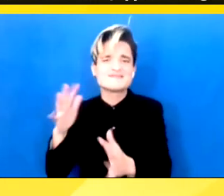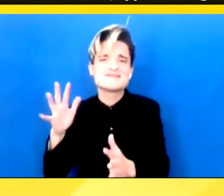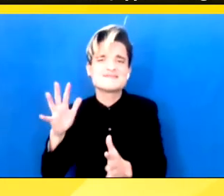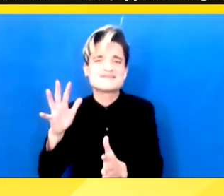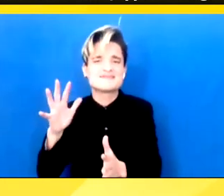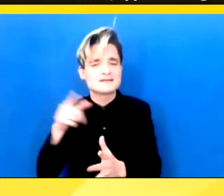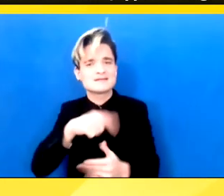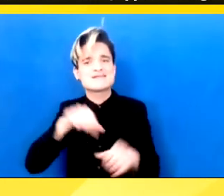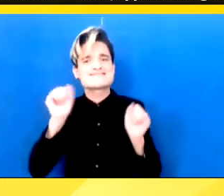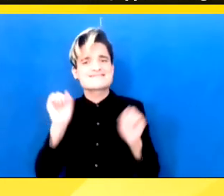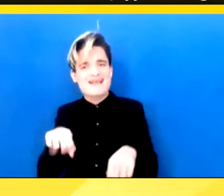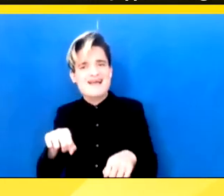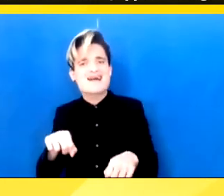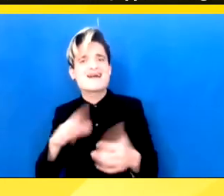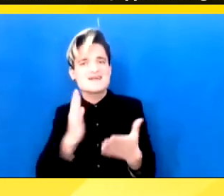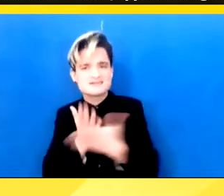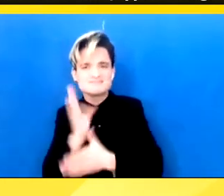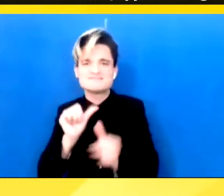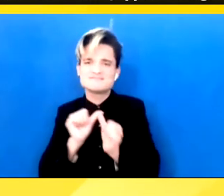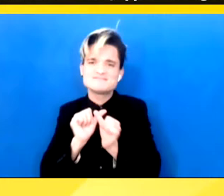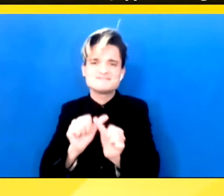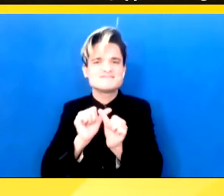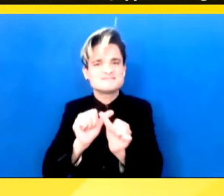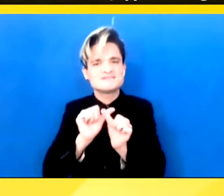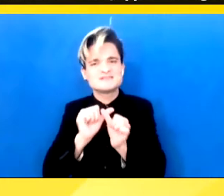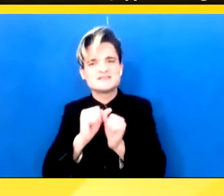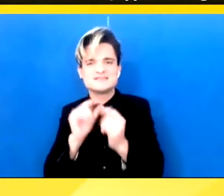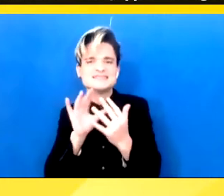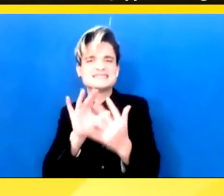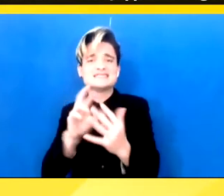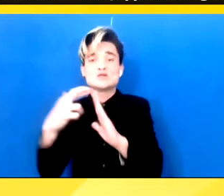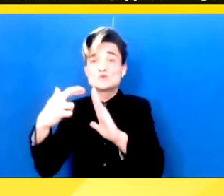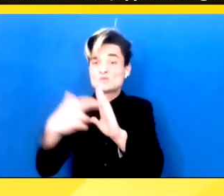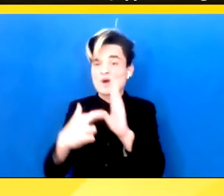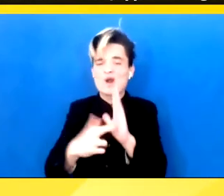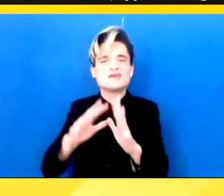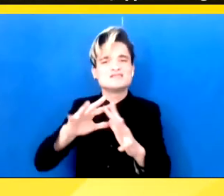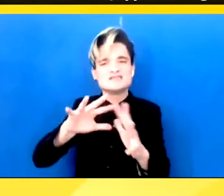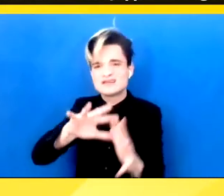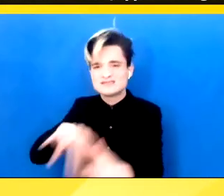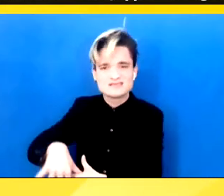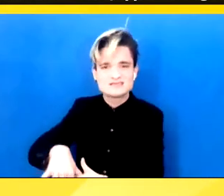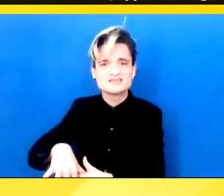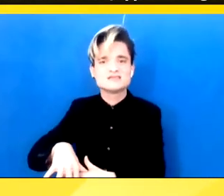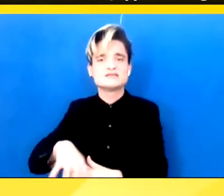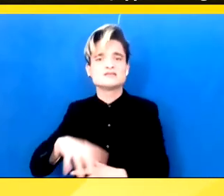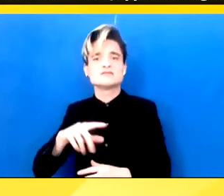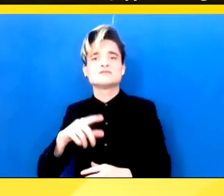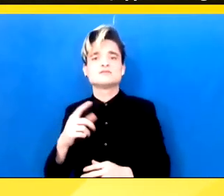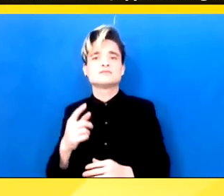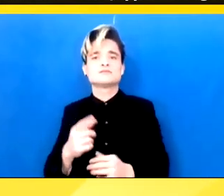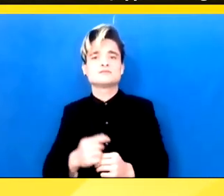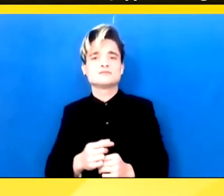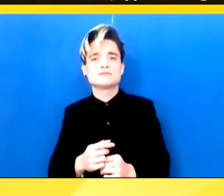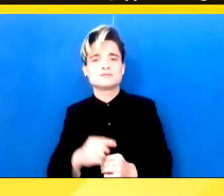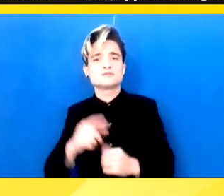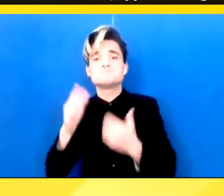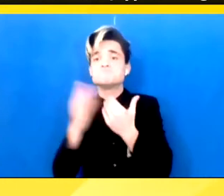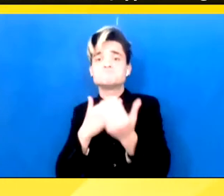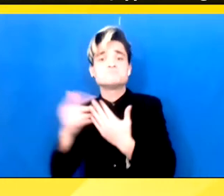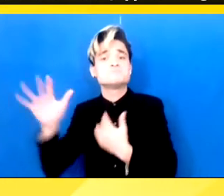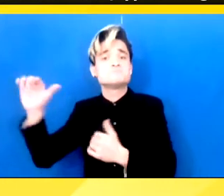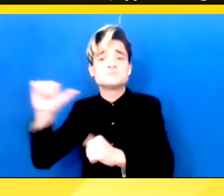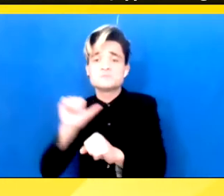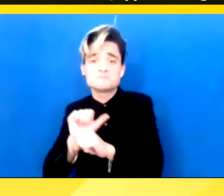every worker can join a union, no matter what job they do or where they work in this nation and around the world. We